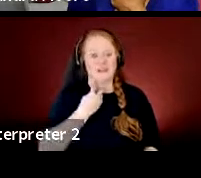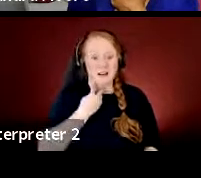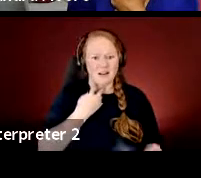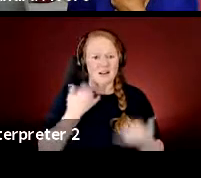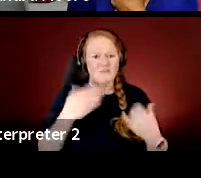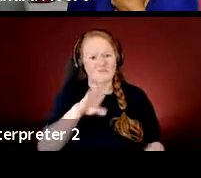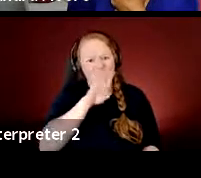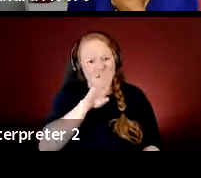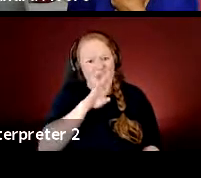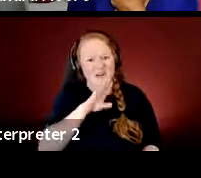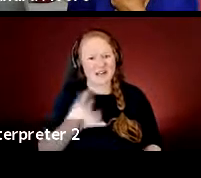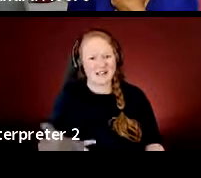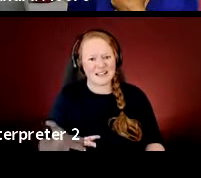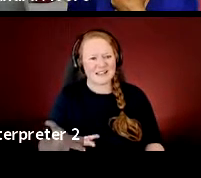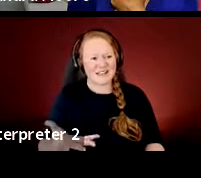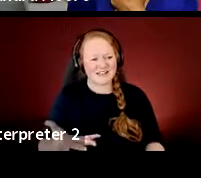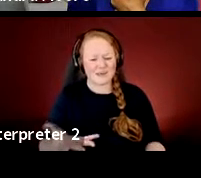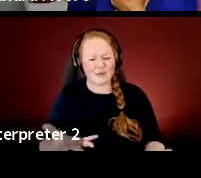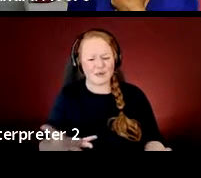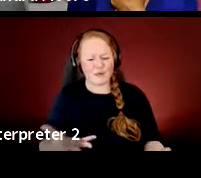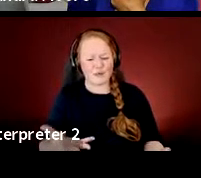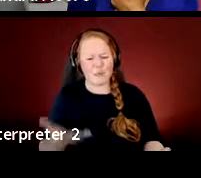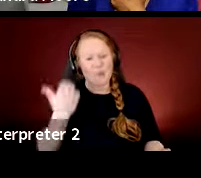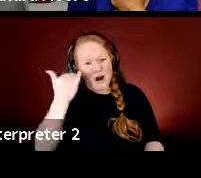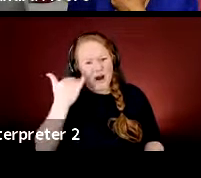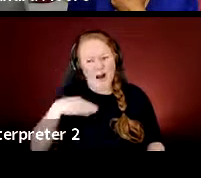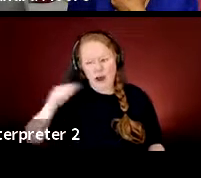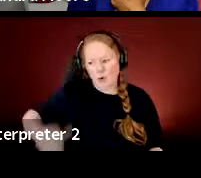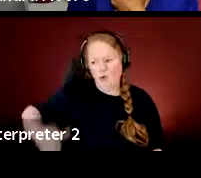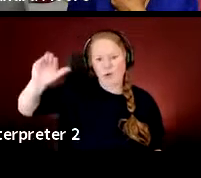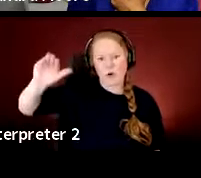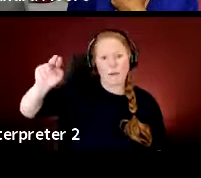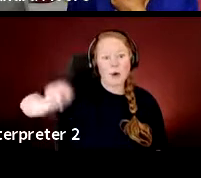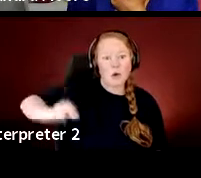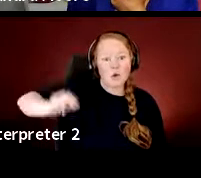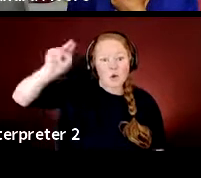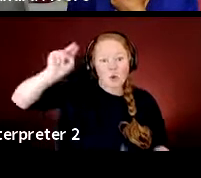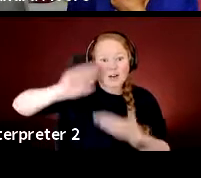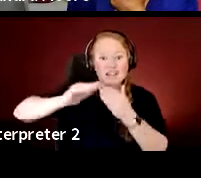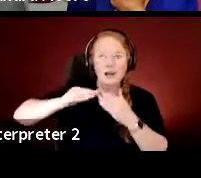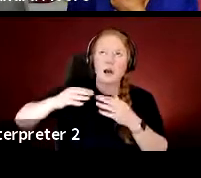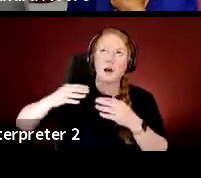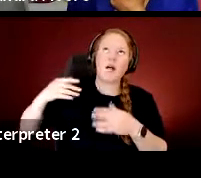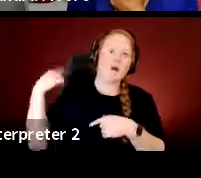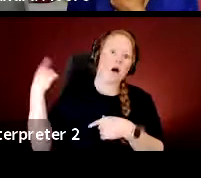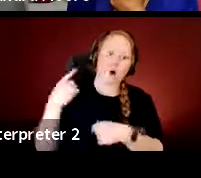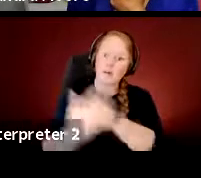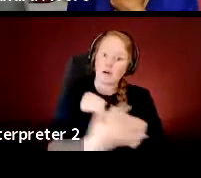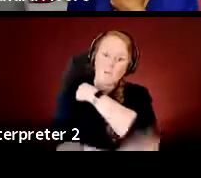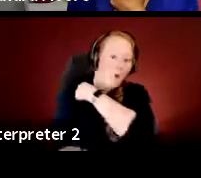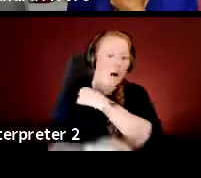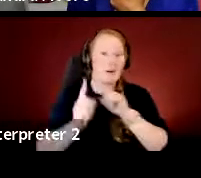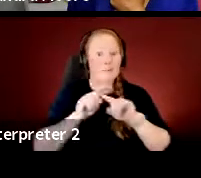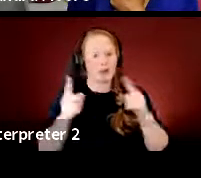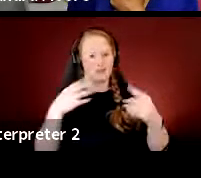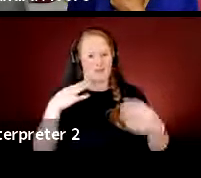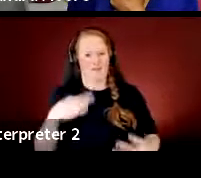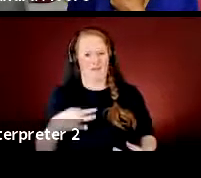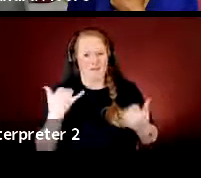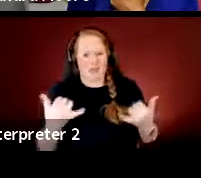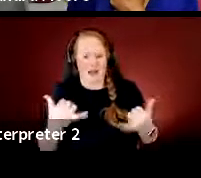frustrated because I grew up in North City and I've always been poor, but it's more beneficial now for me to stay